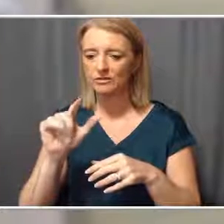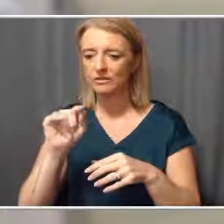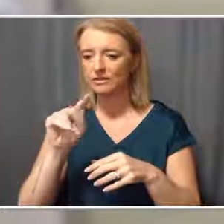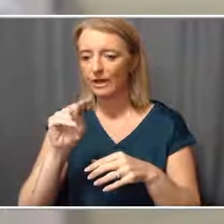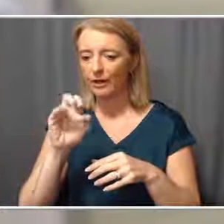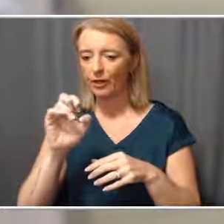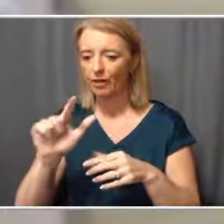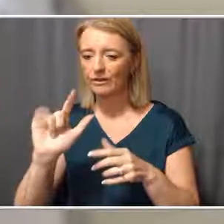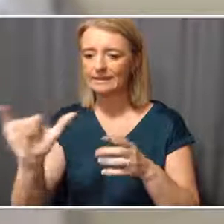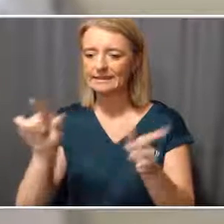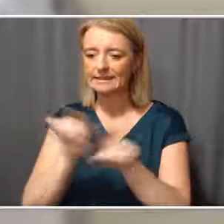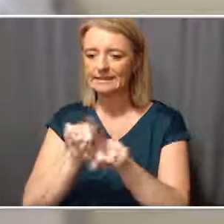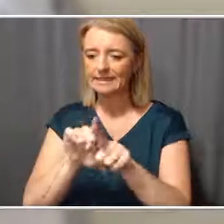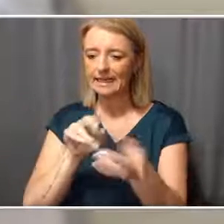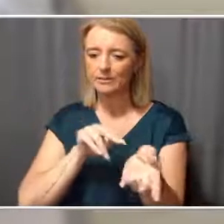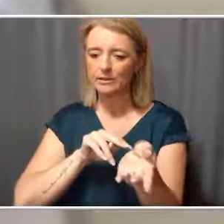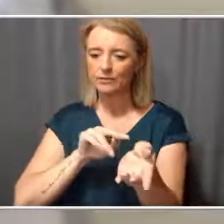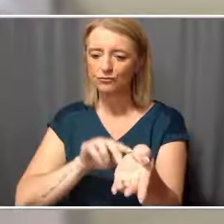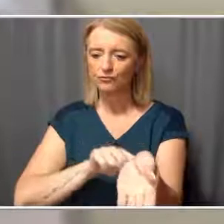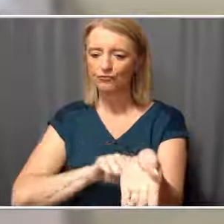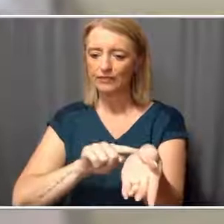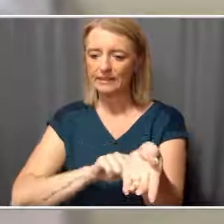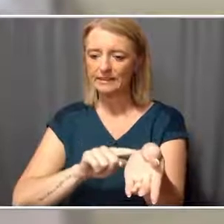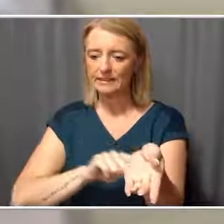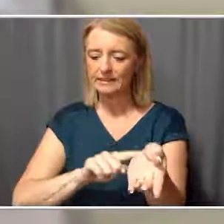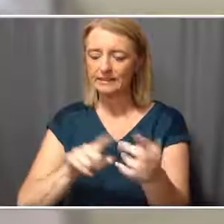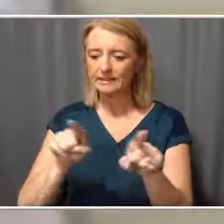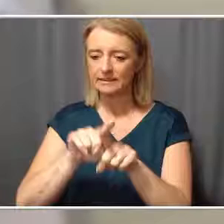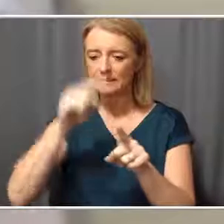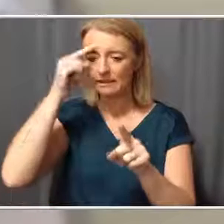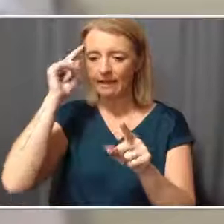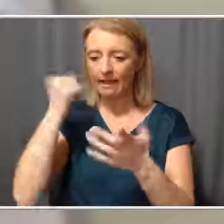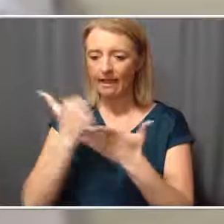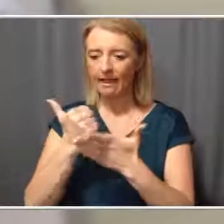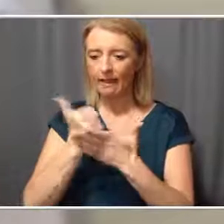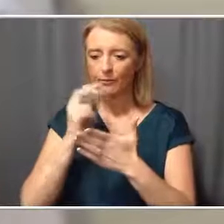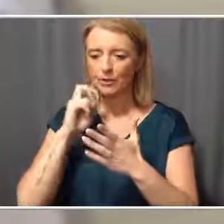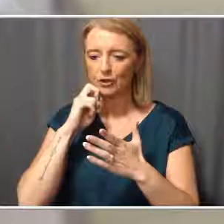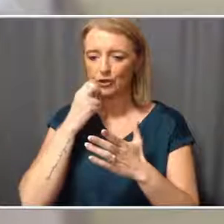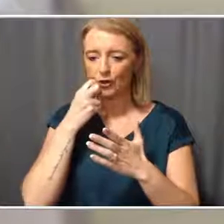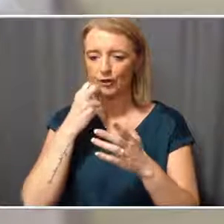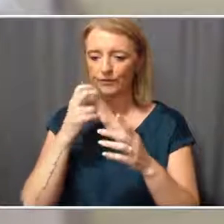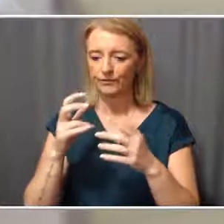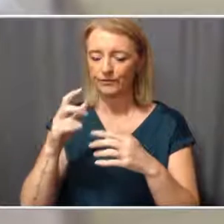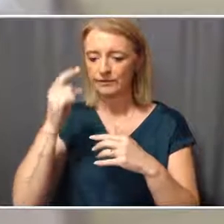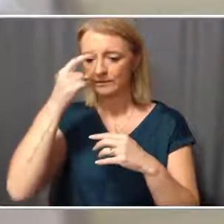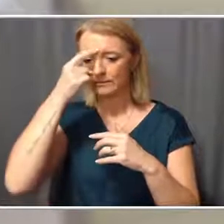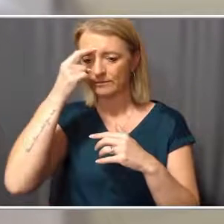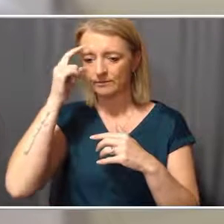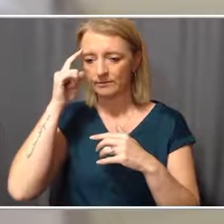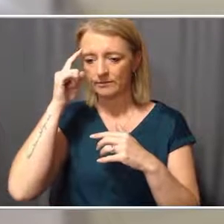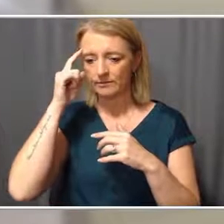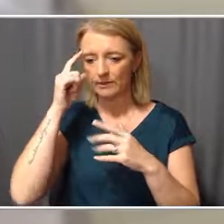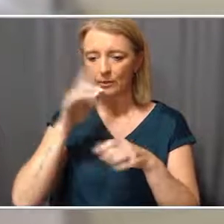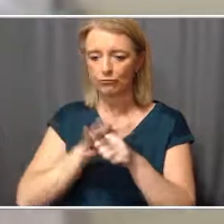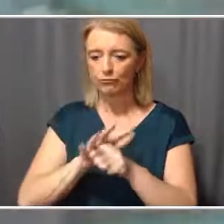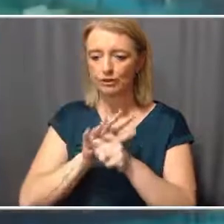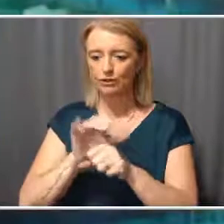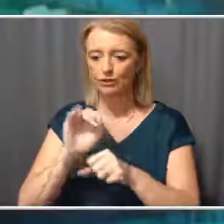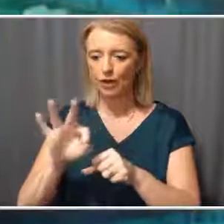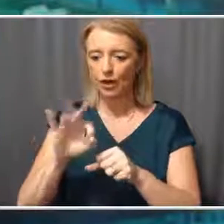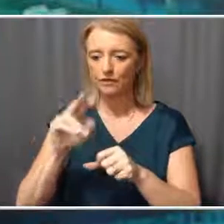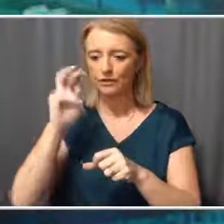at the health system. In a few minutes, we're going to hear and find out why a hand surgeon is actually working on someone's